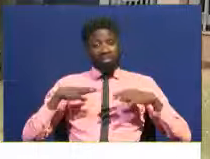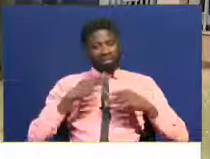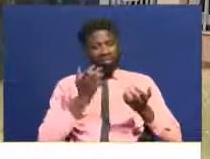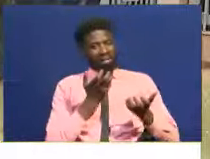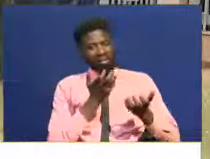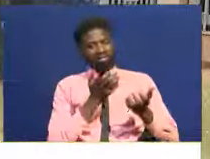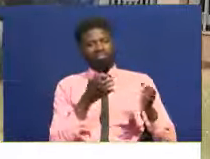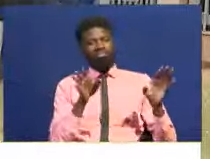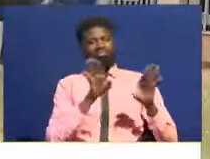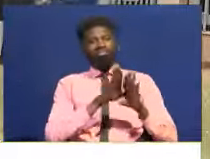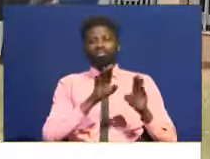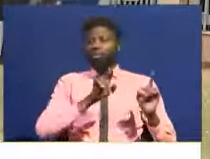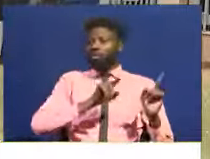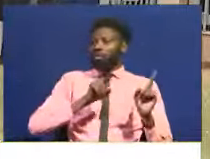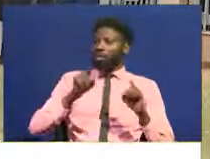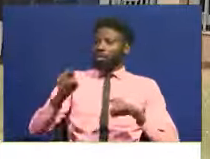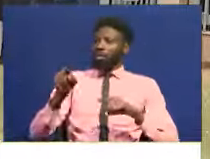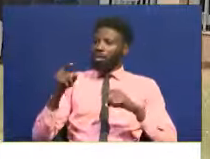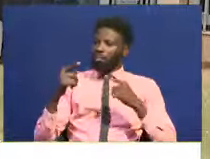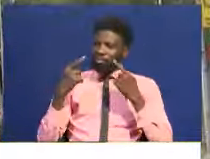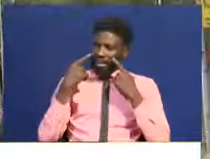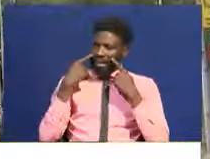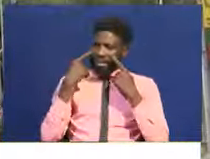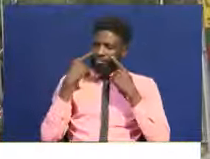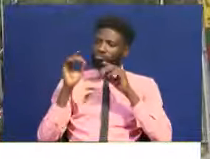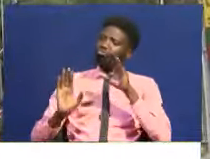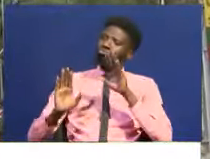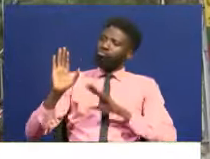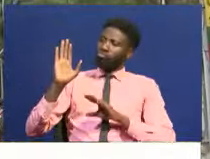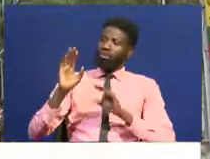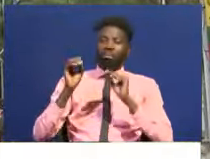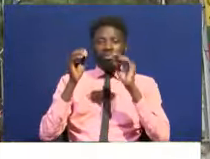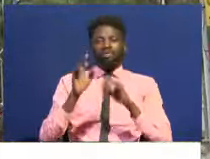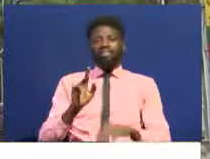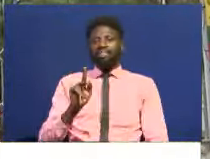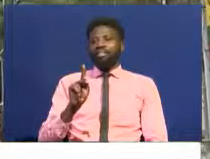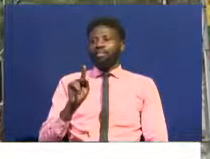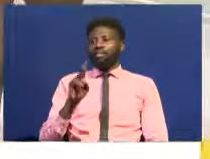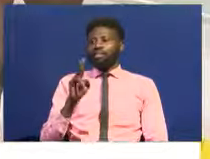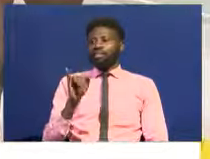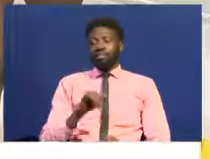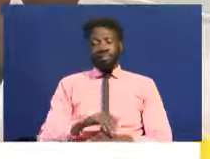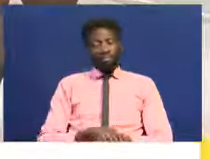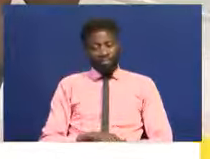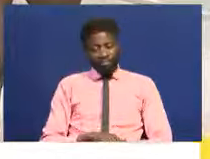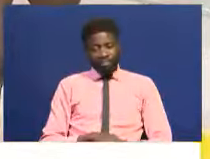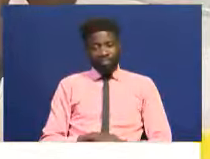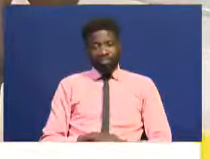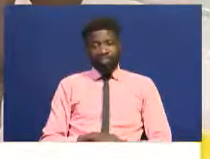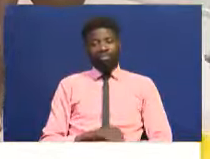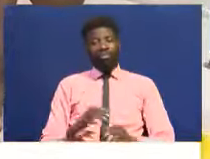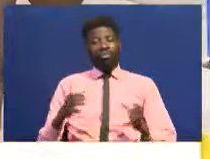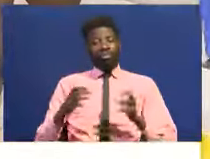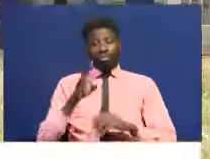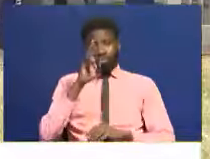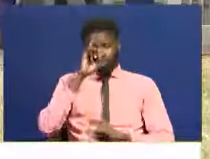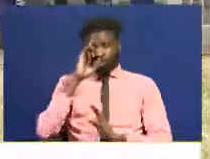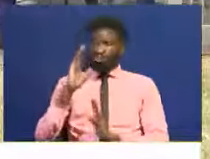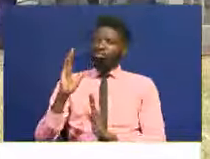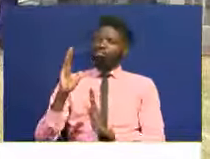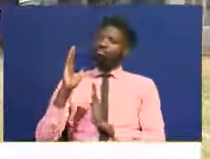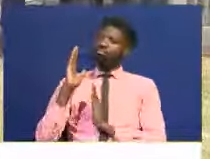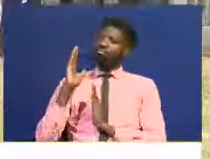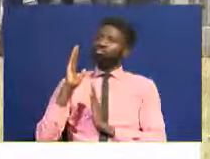deputy president of Kenya, Professor Kithure Kindiki. Men in boots manned every entrance of the Kenyatta International Convention Centre